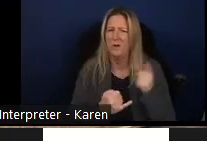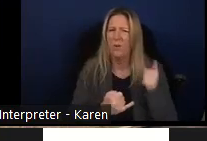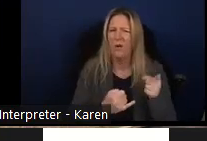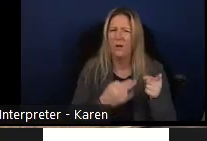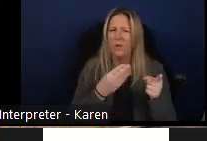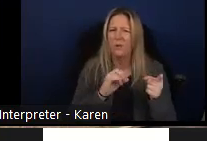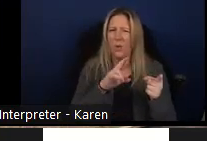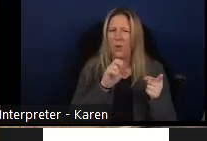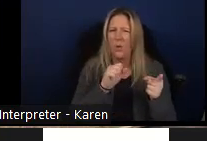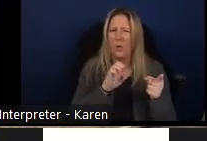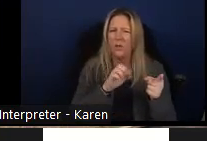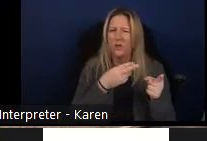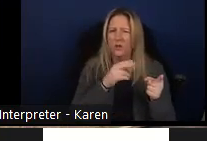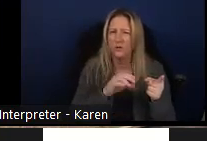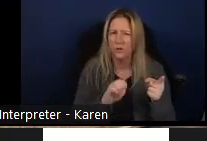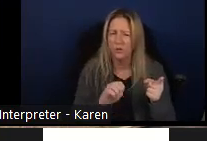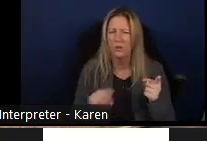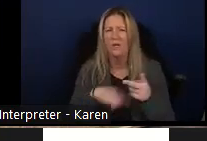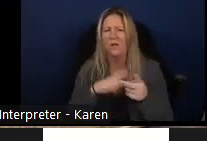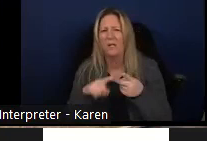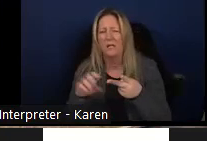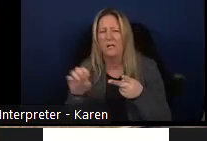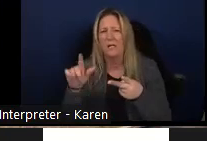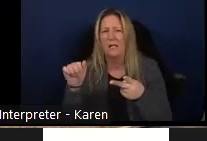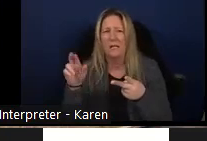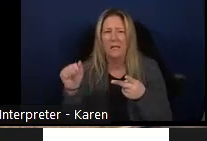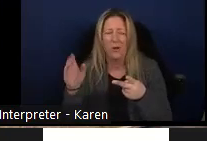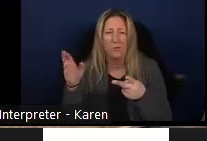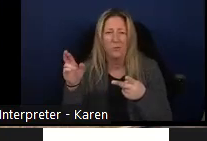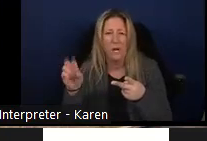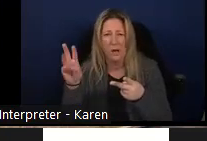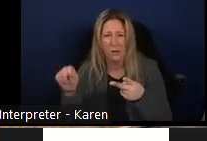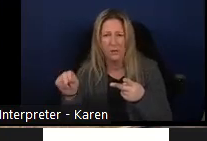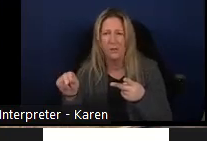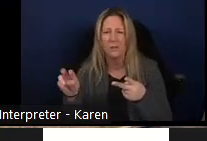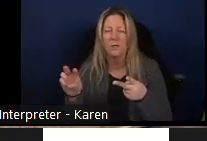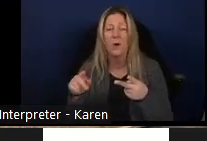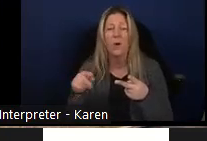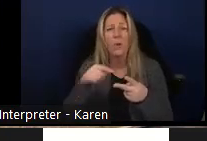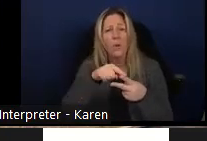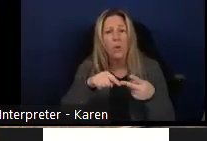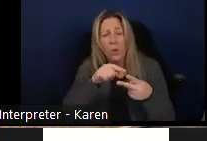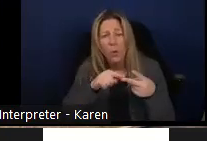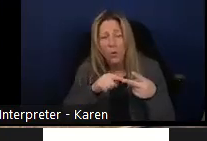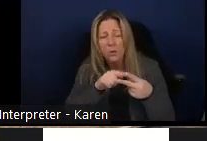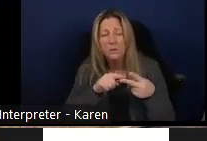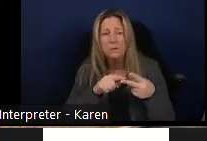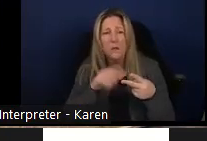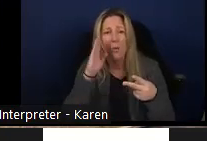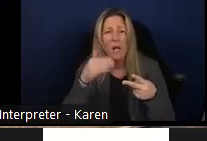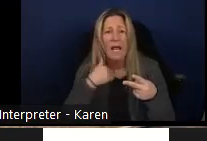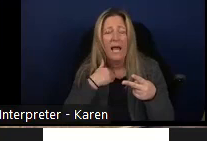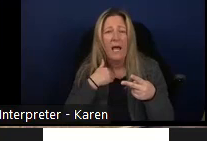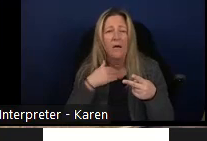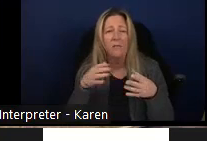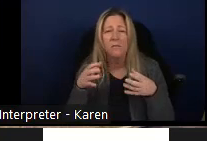at the Pena Station, and then the Claire Brown Commons. Will those projects have a component of minority